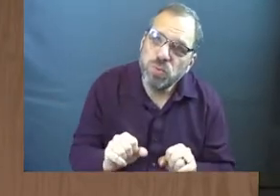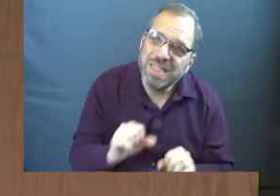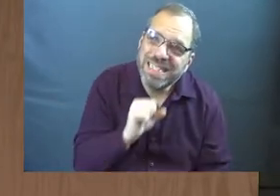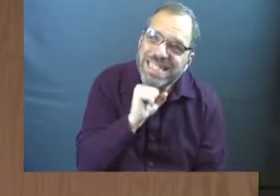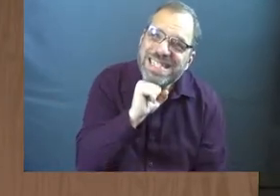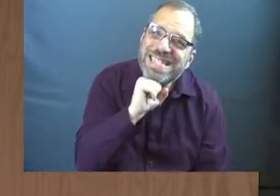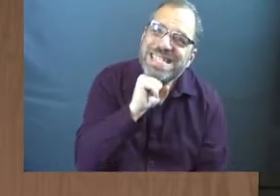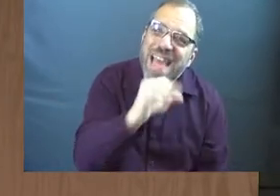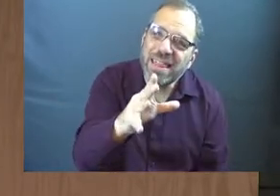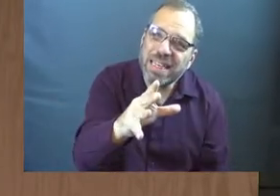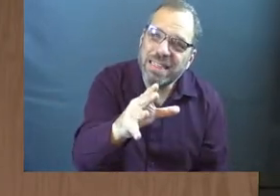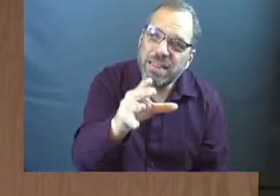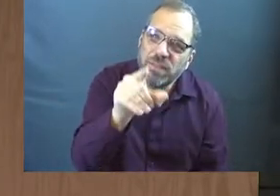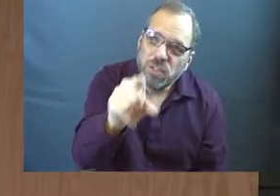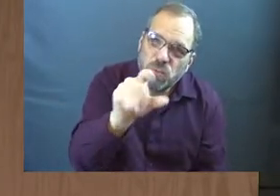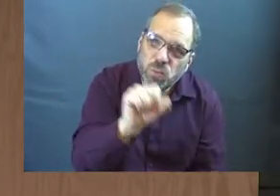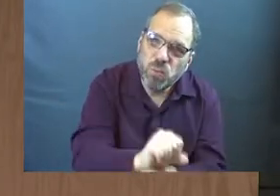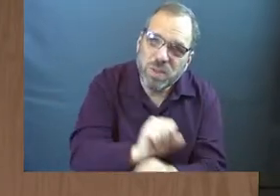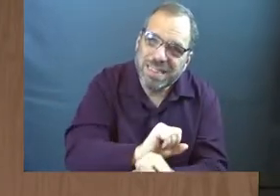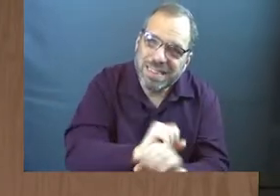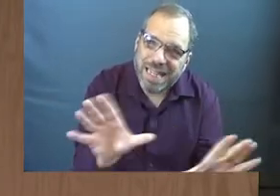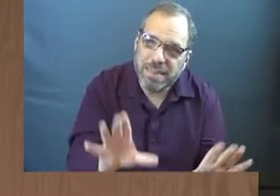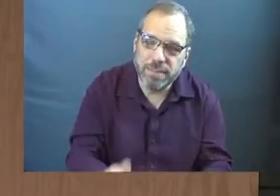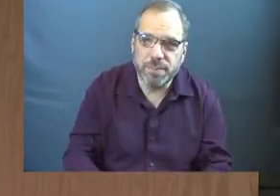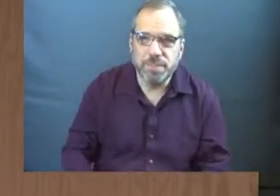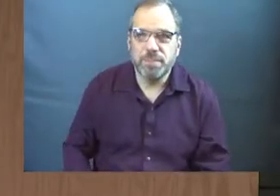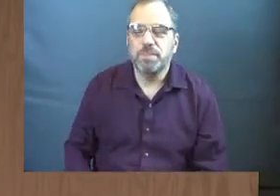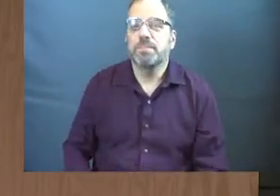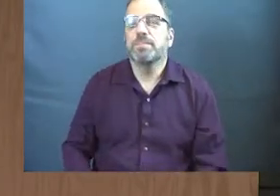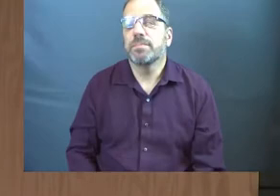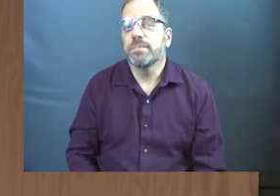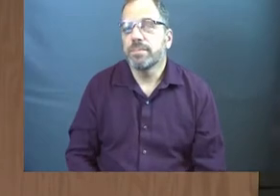all. At all.